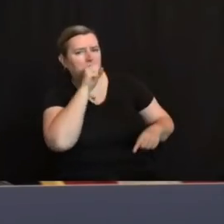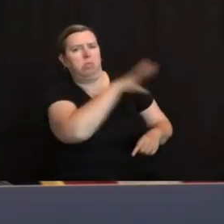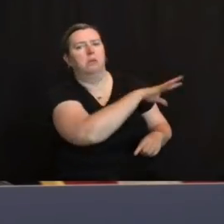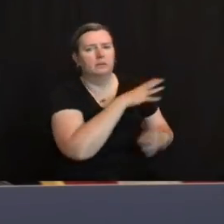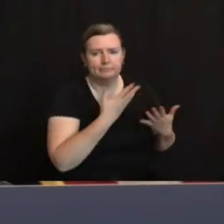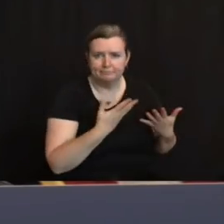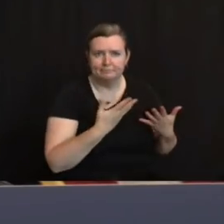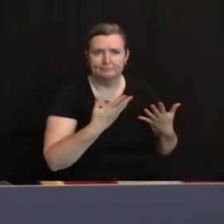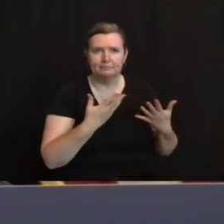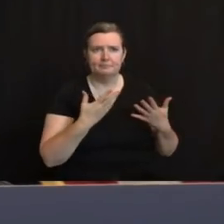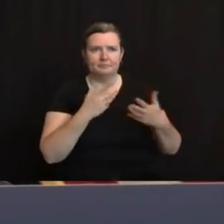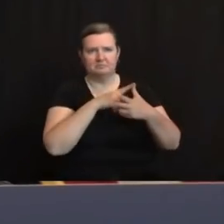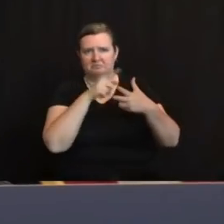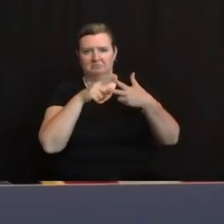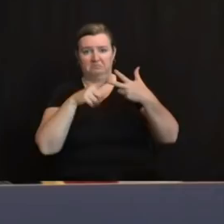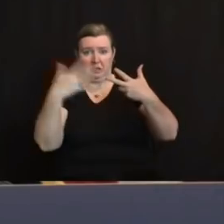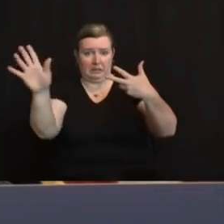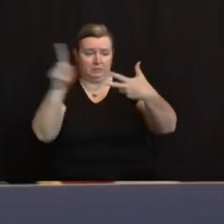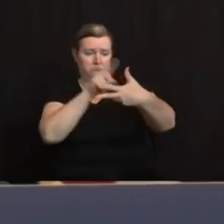And that's all I got, Governor.